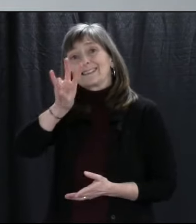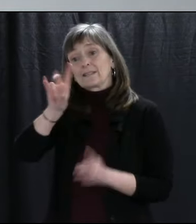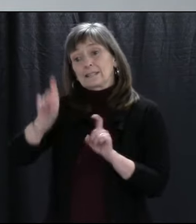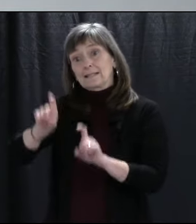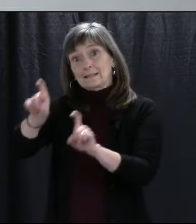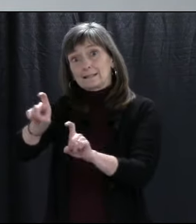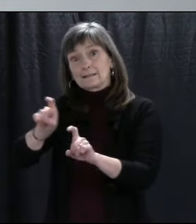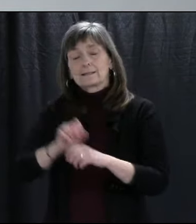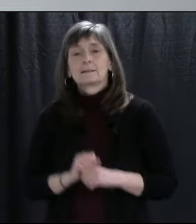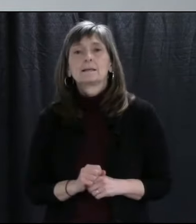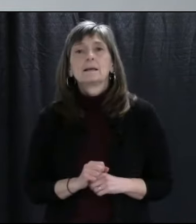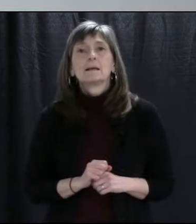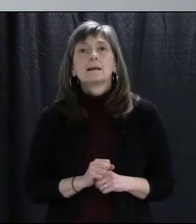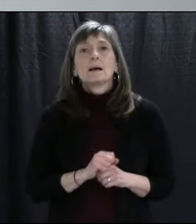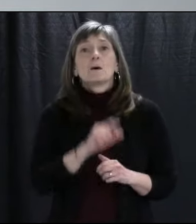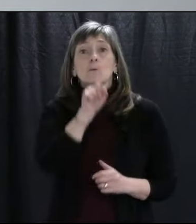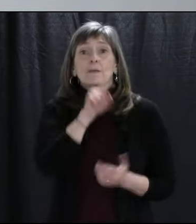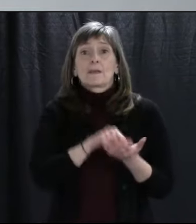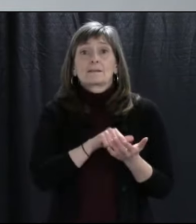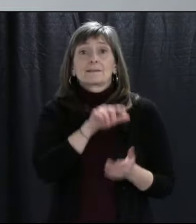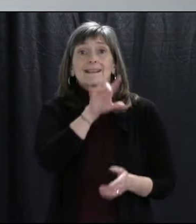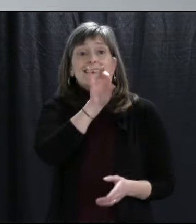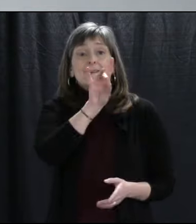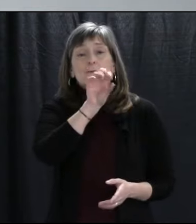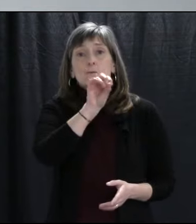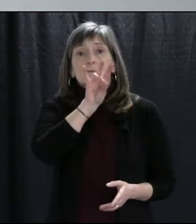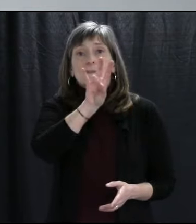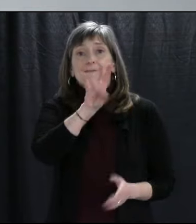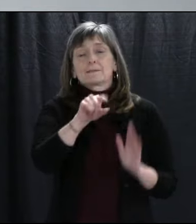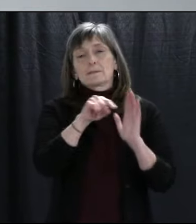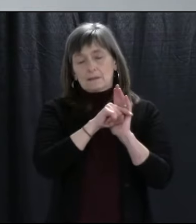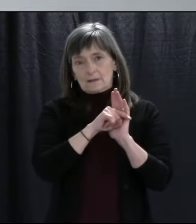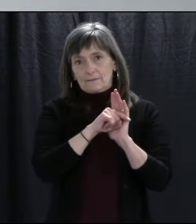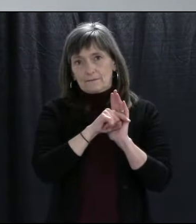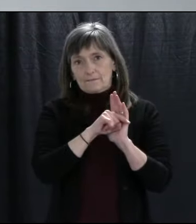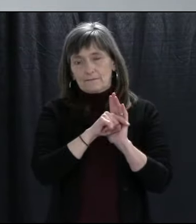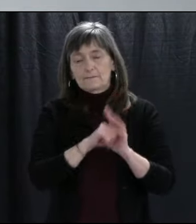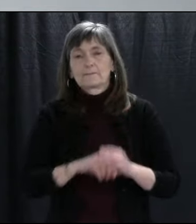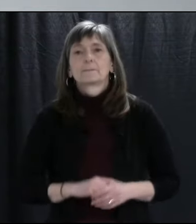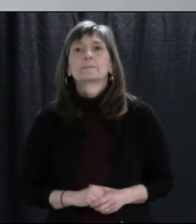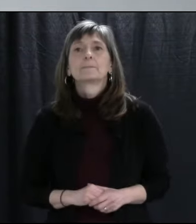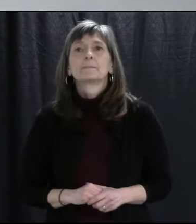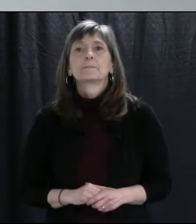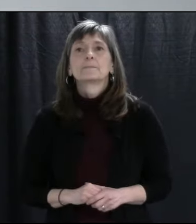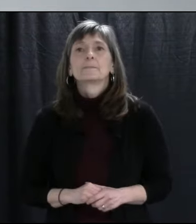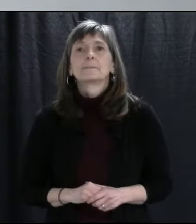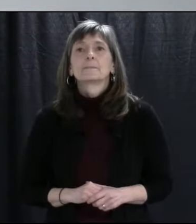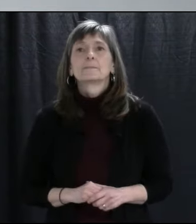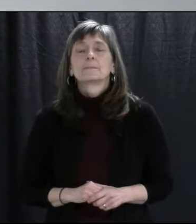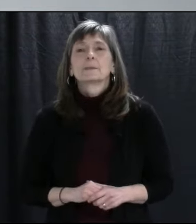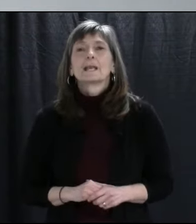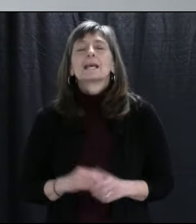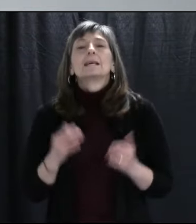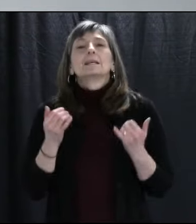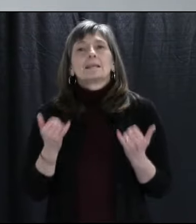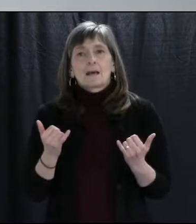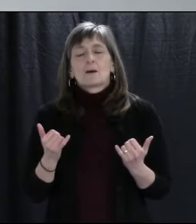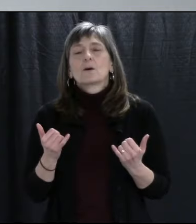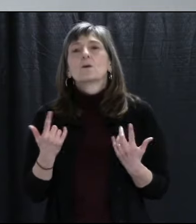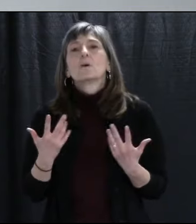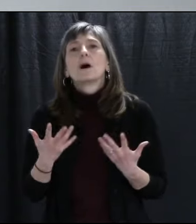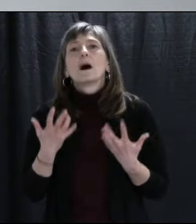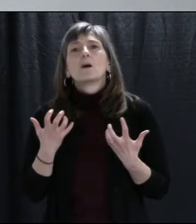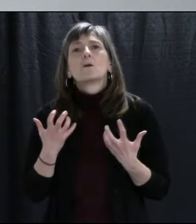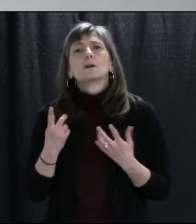these individuals, 1,807 have been confirmed negative. I want to speak now about a hospitalization at a